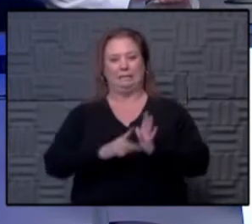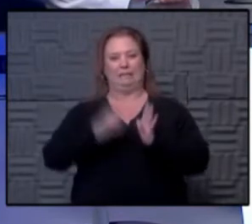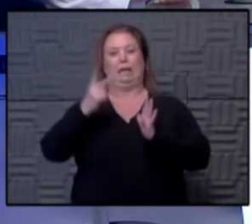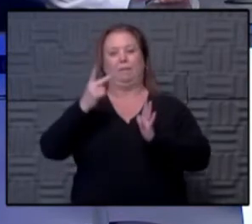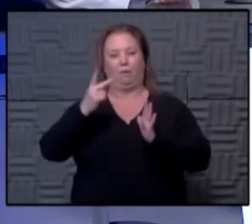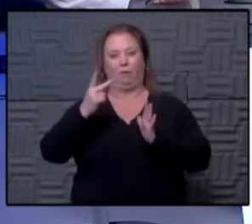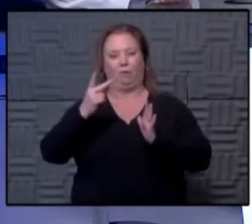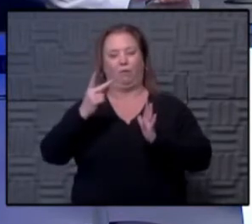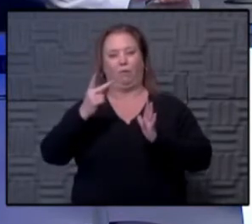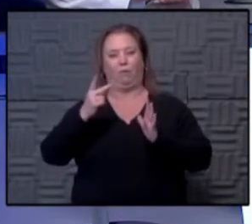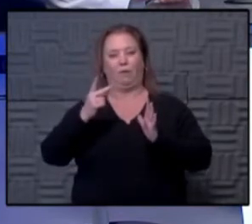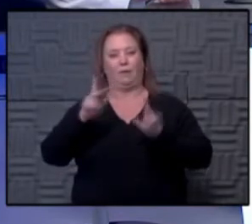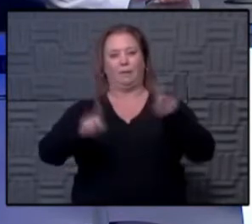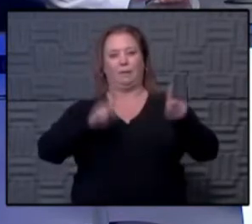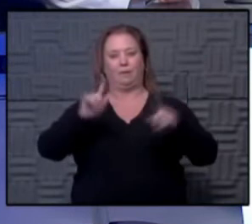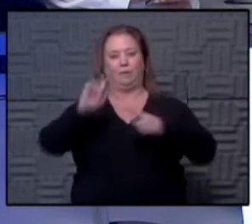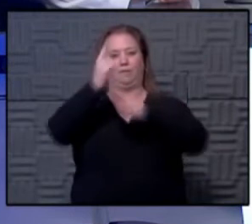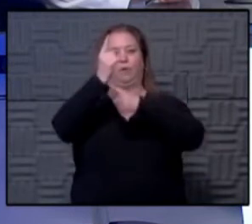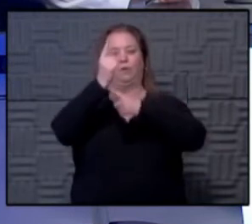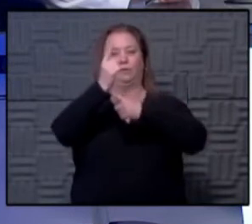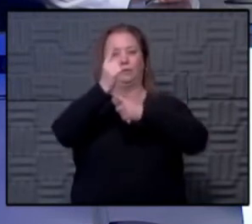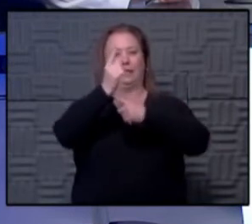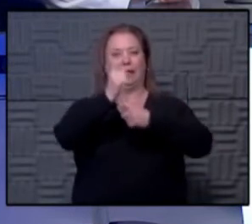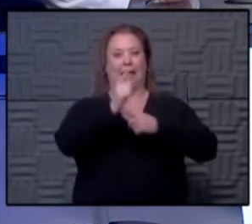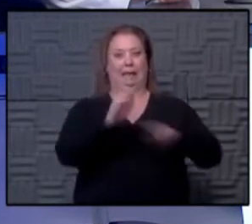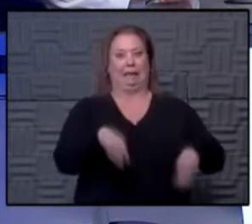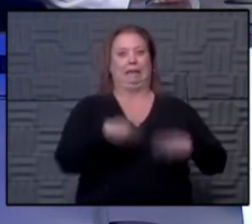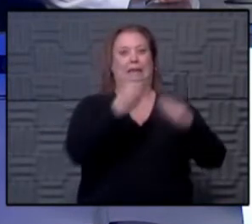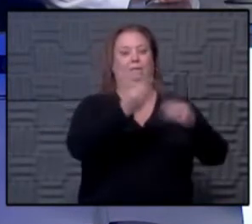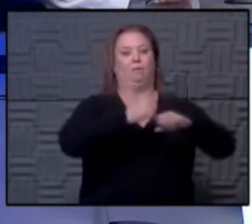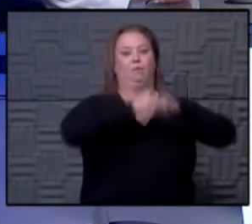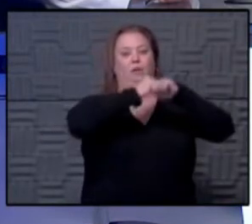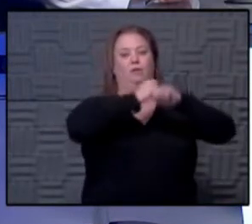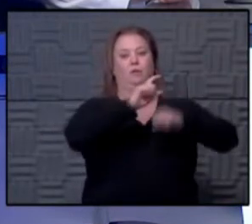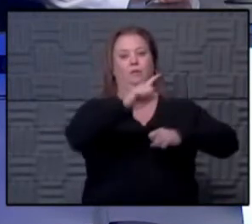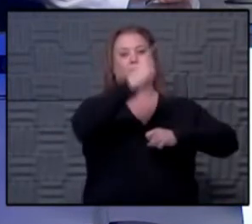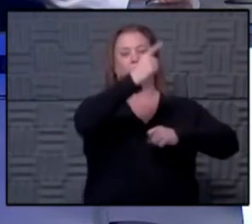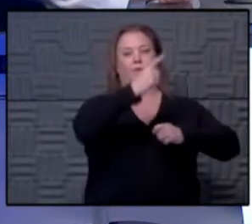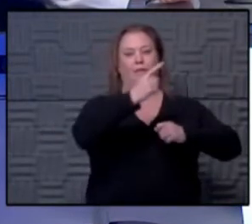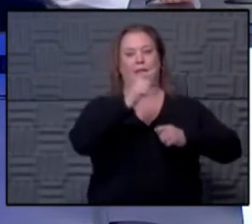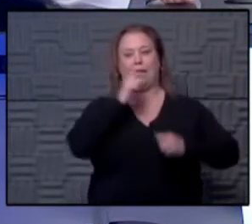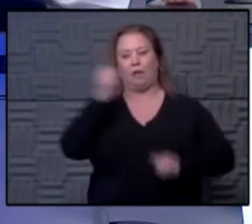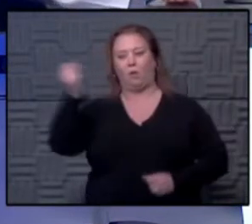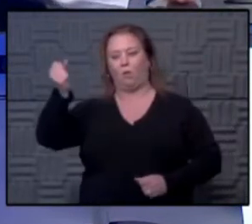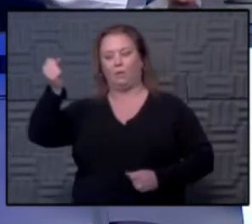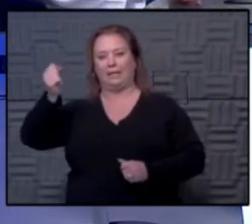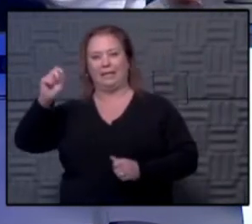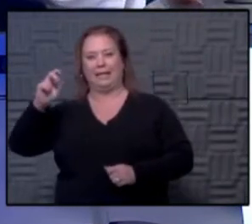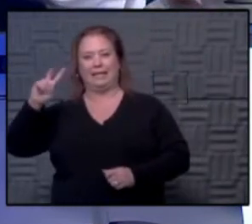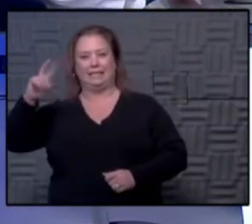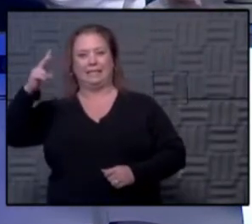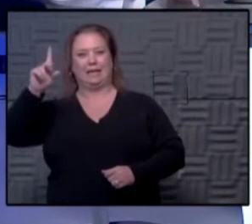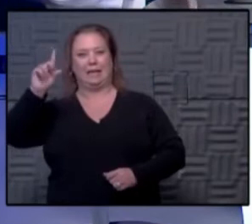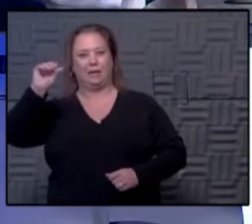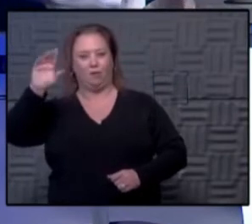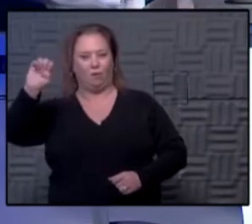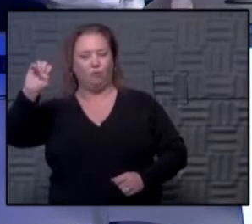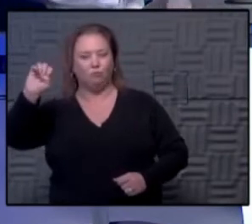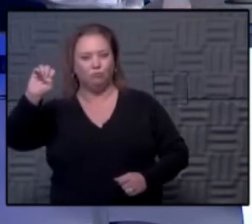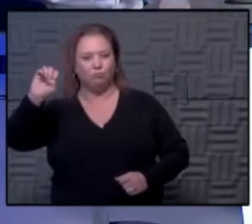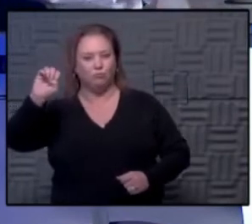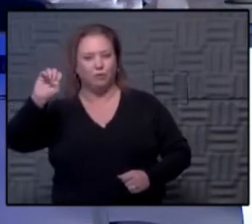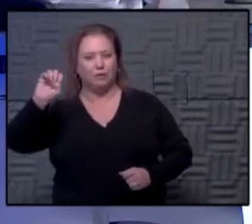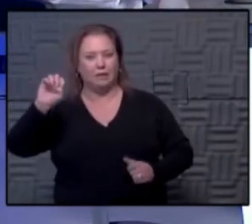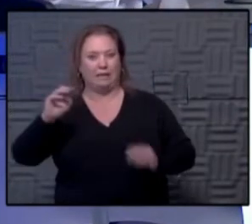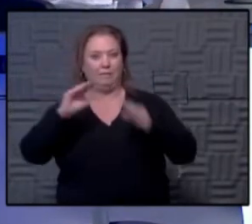people who could at least get a first dose and at least get that much protection versus holding back those second doses to ensure they get those,